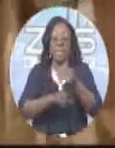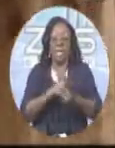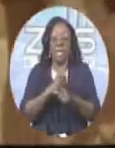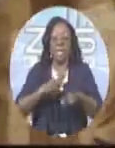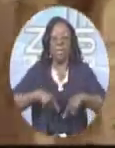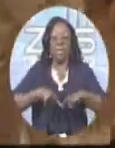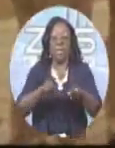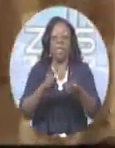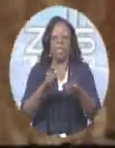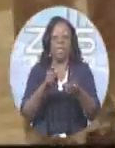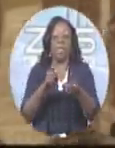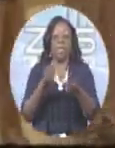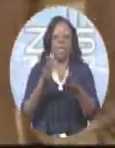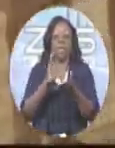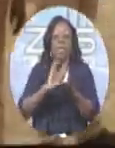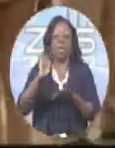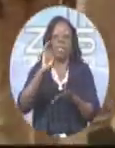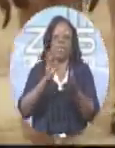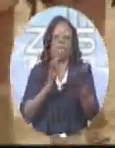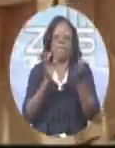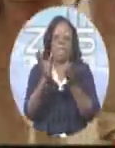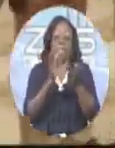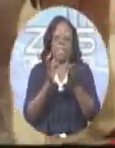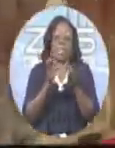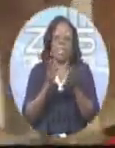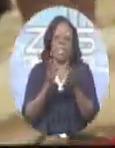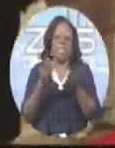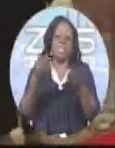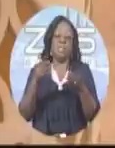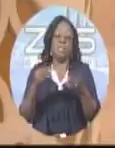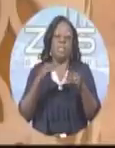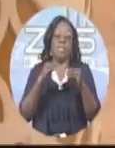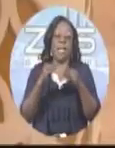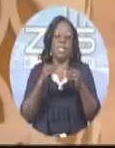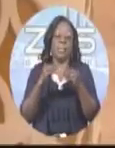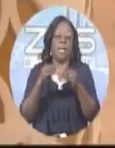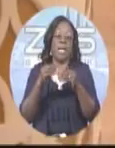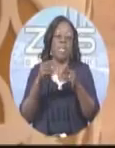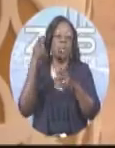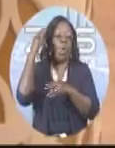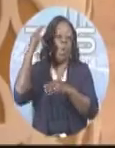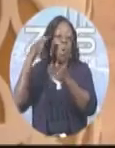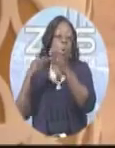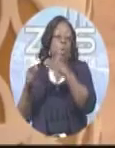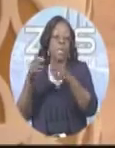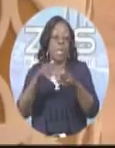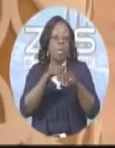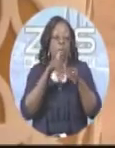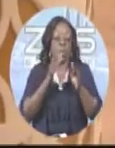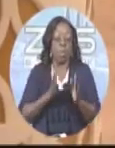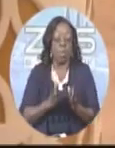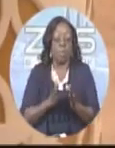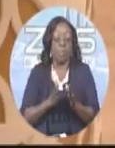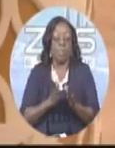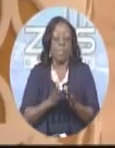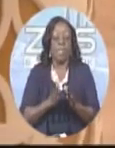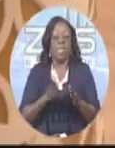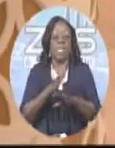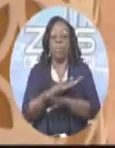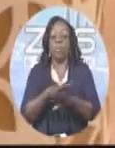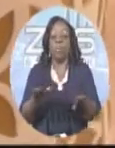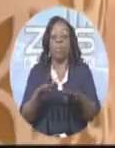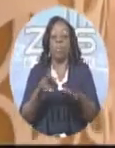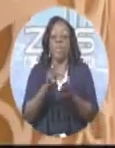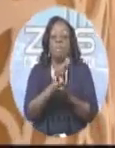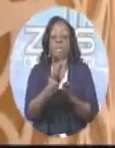marketing activities. This is to be matched by the resort's owner. The HOA also includes exemption from value-added tax until